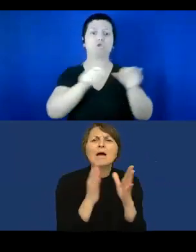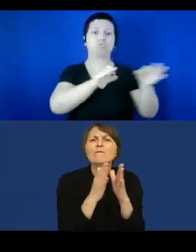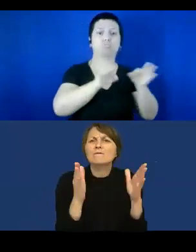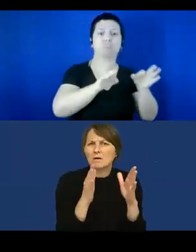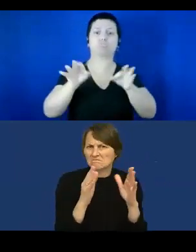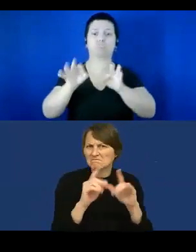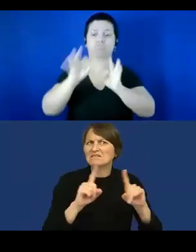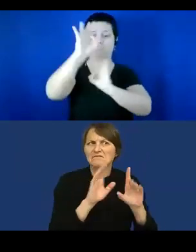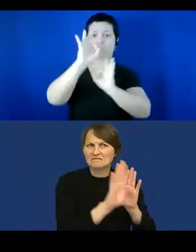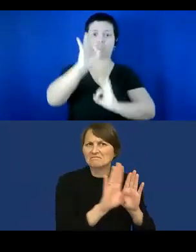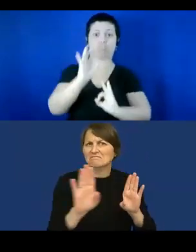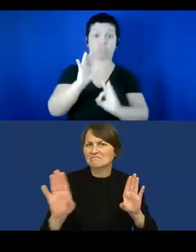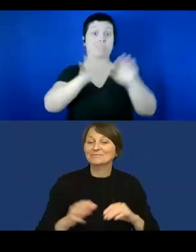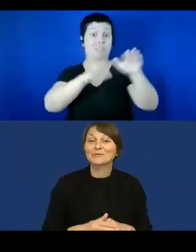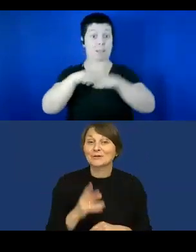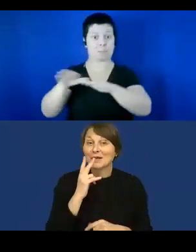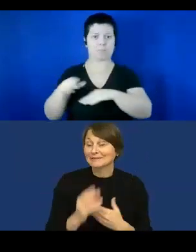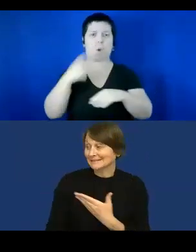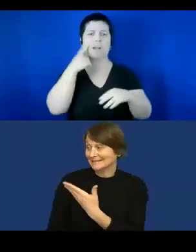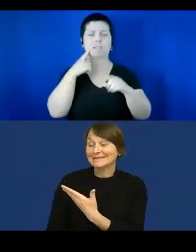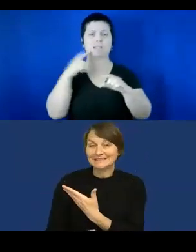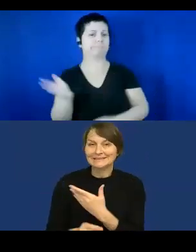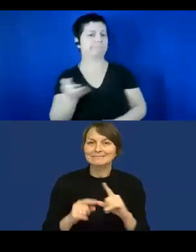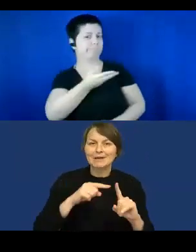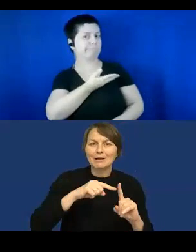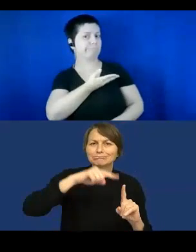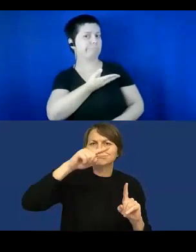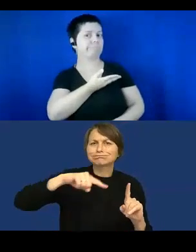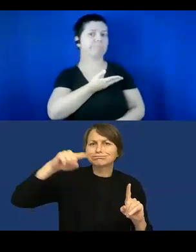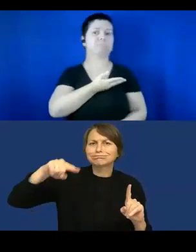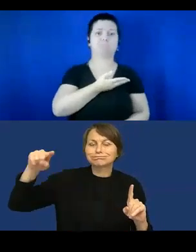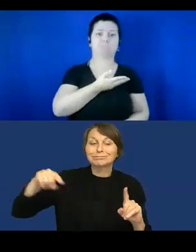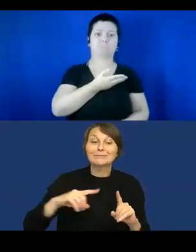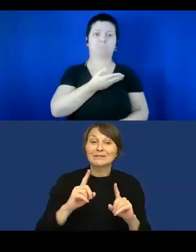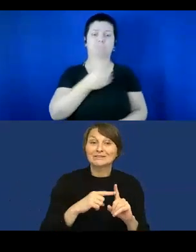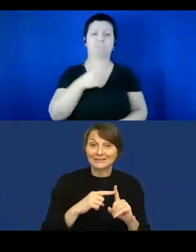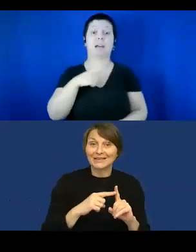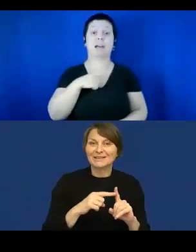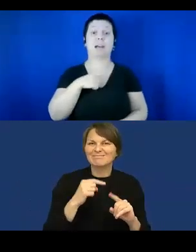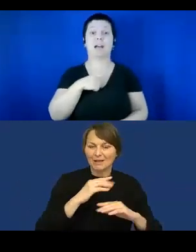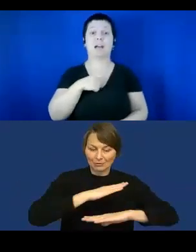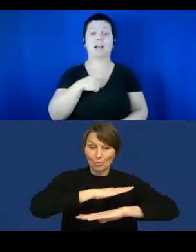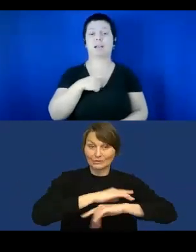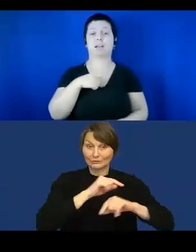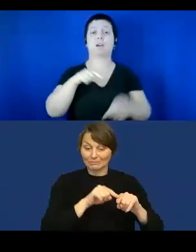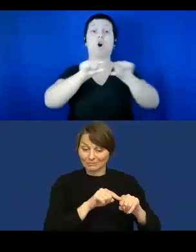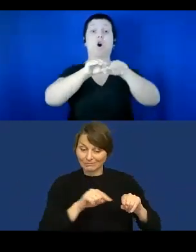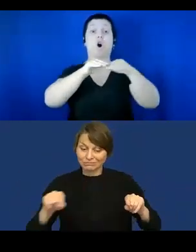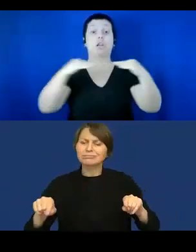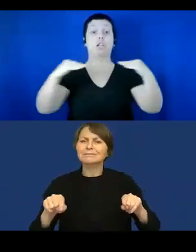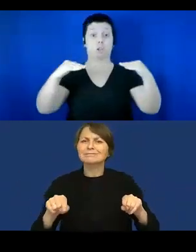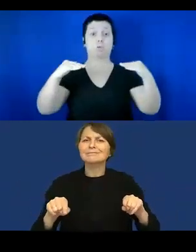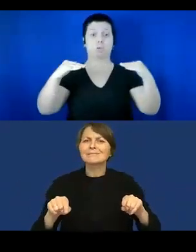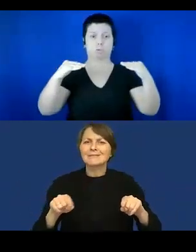I'm showing you a graph with results. On the horizontal axis, there are the different lengths of the different